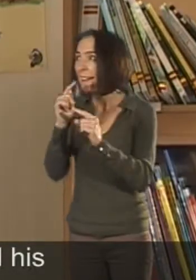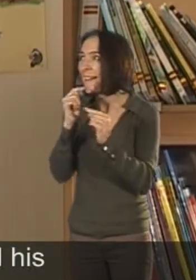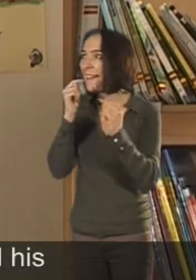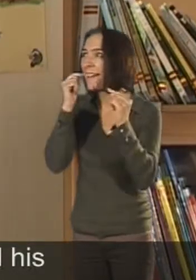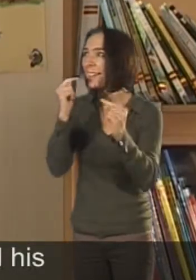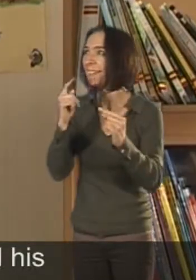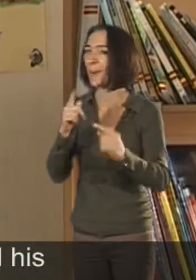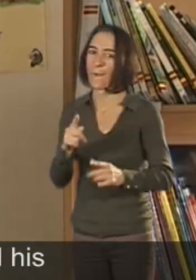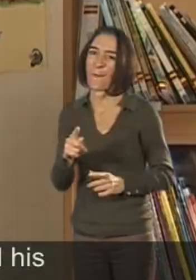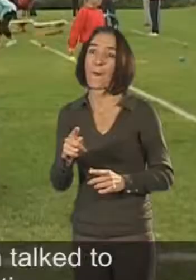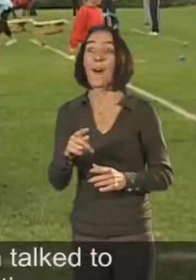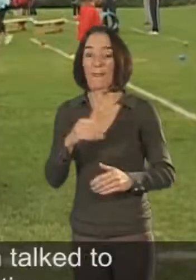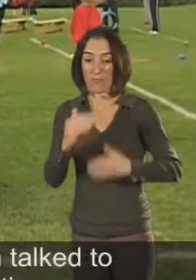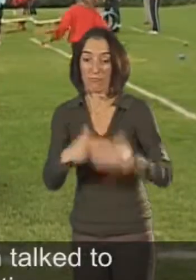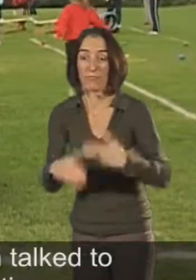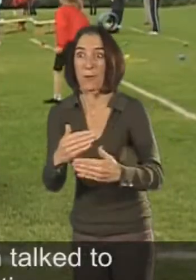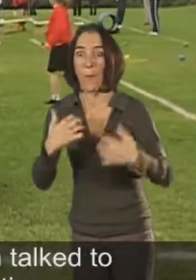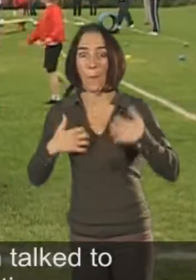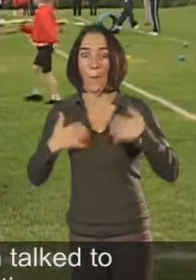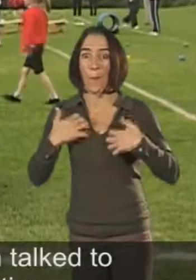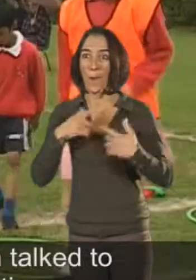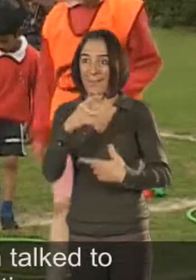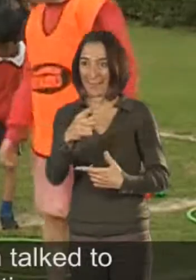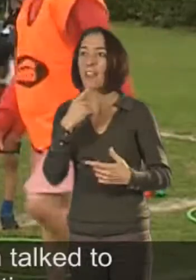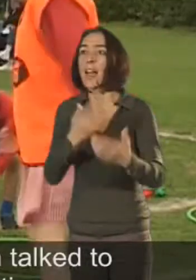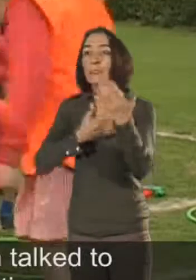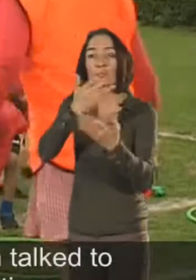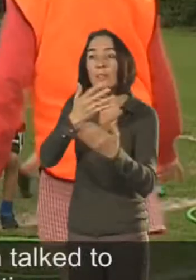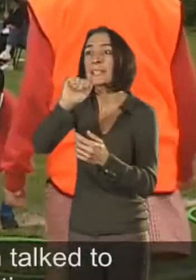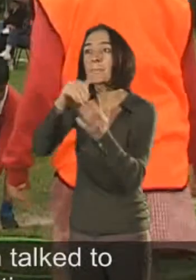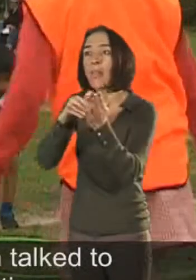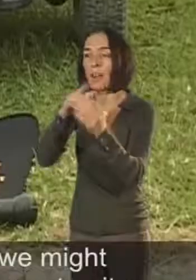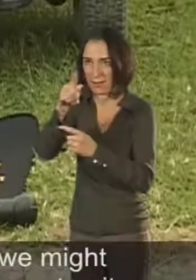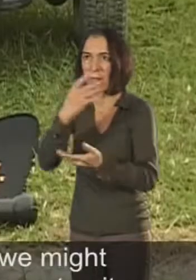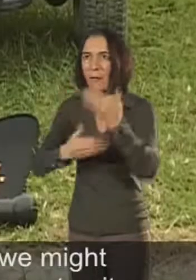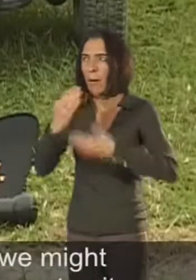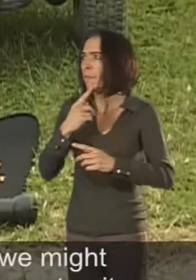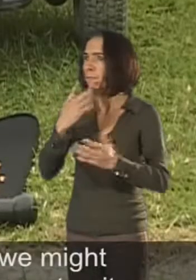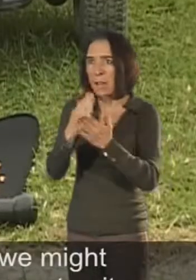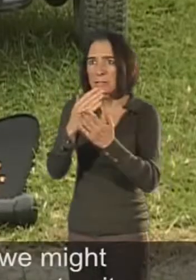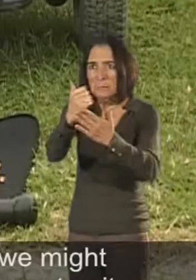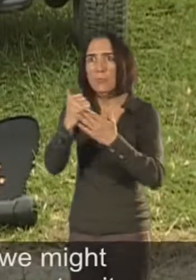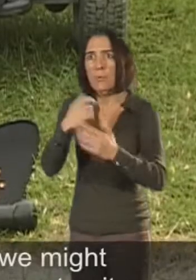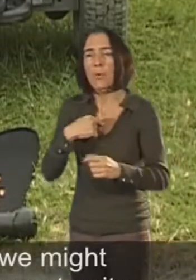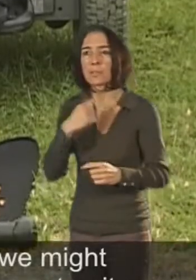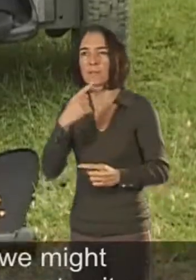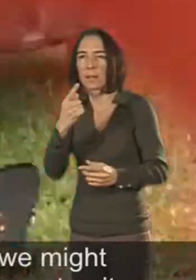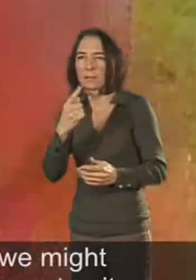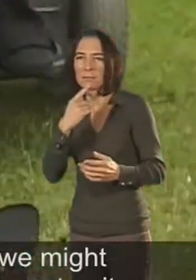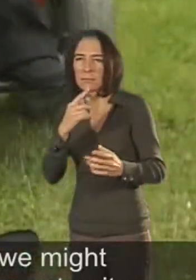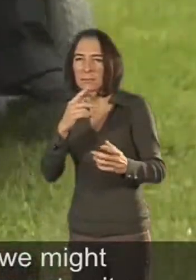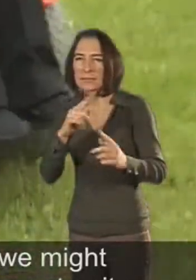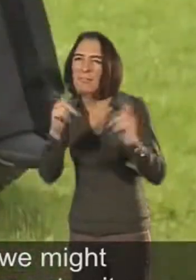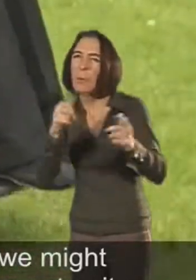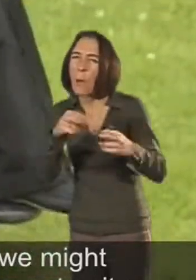up, and from that moment on, he's been so excited about it. I then talked to his mum. His mum was very supportive and was able to suggest ways that we might be able